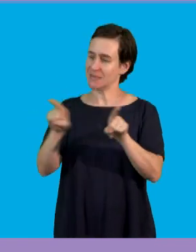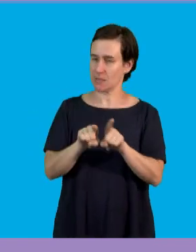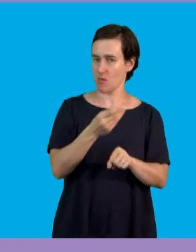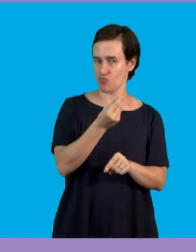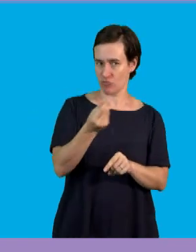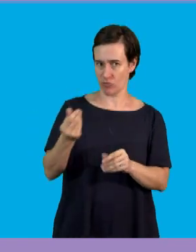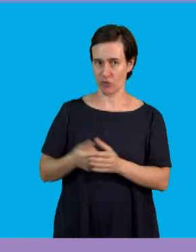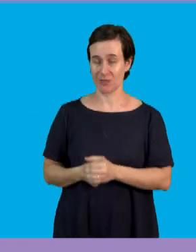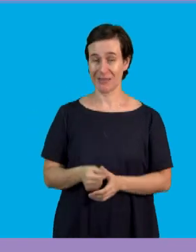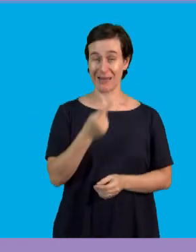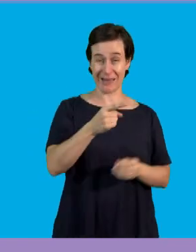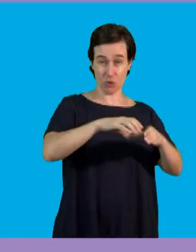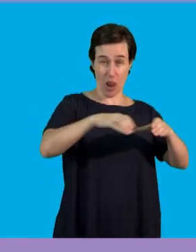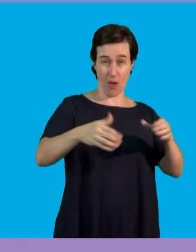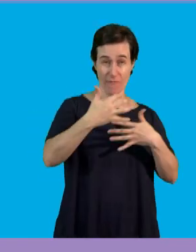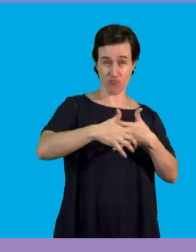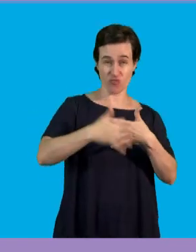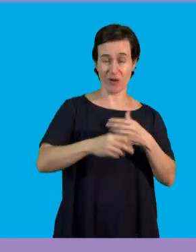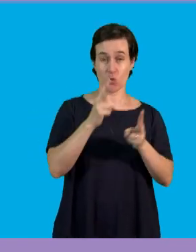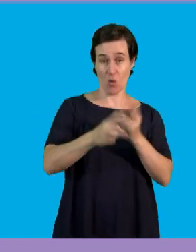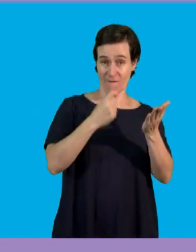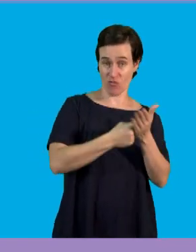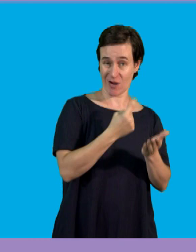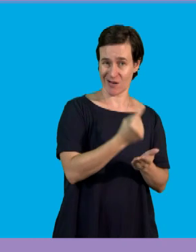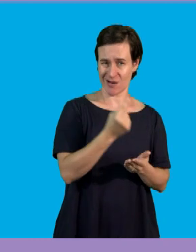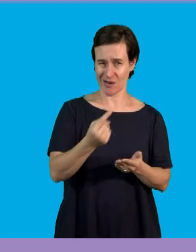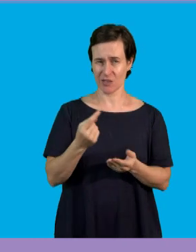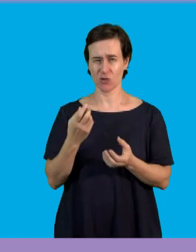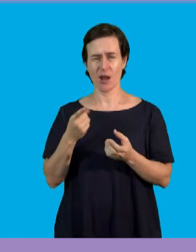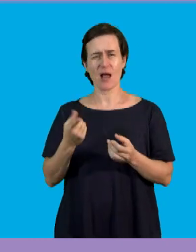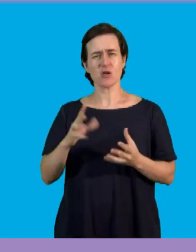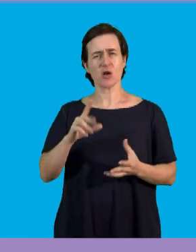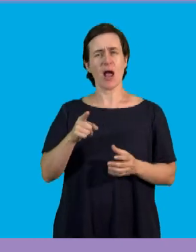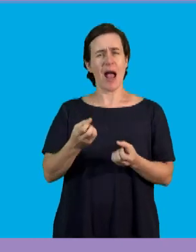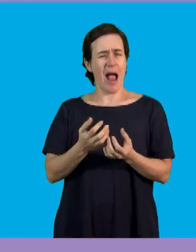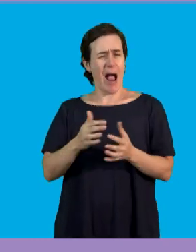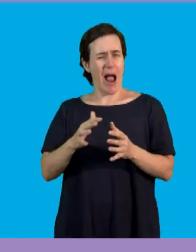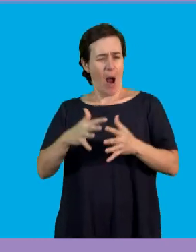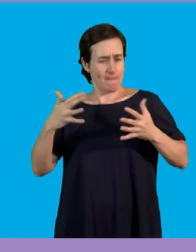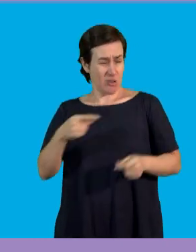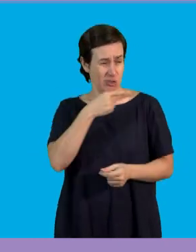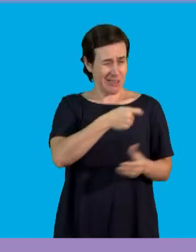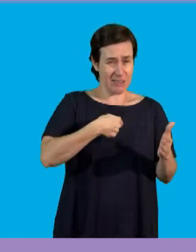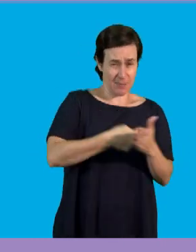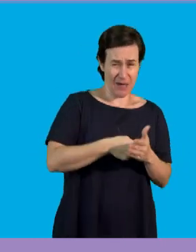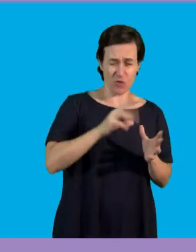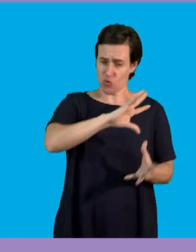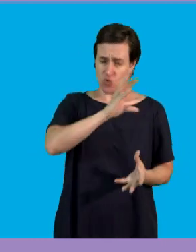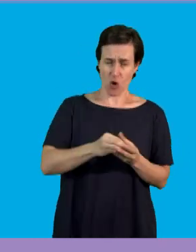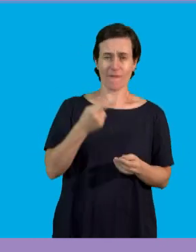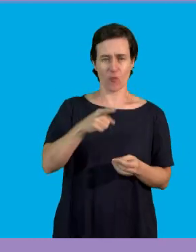bread costs 12 rand each. How much did he spend on the loaves of bread?